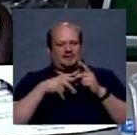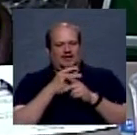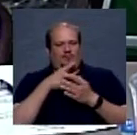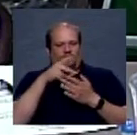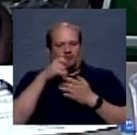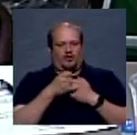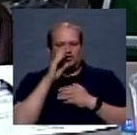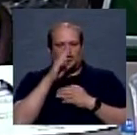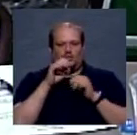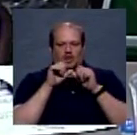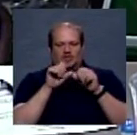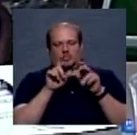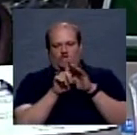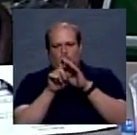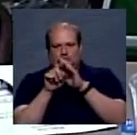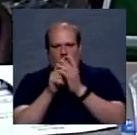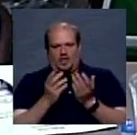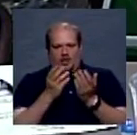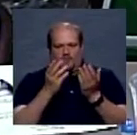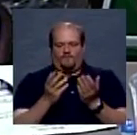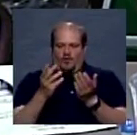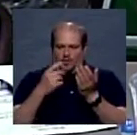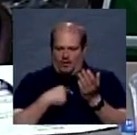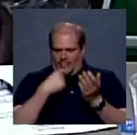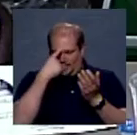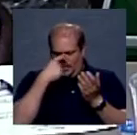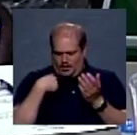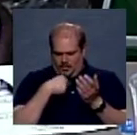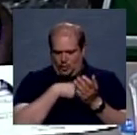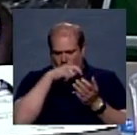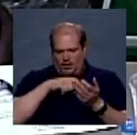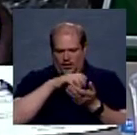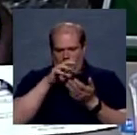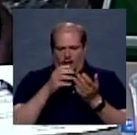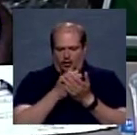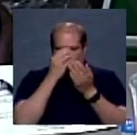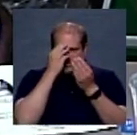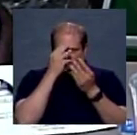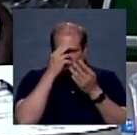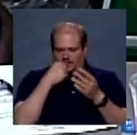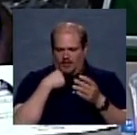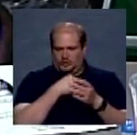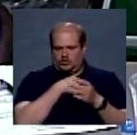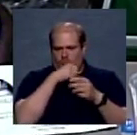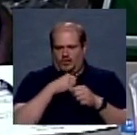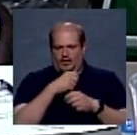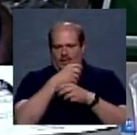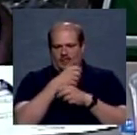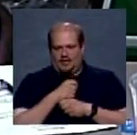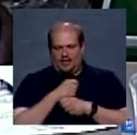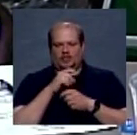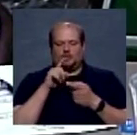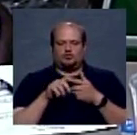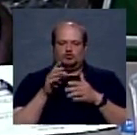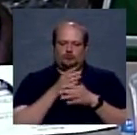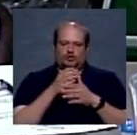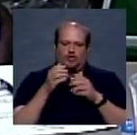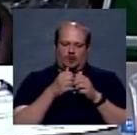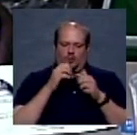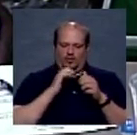continue to come forward, then I think we need all the information that we can get to in order to share with